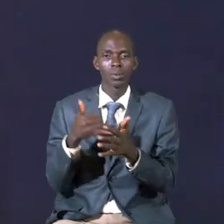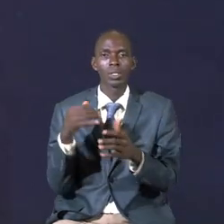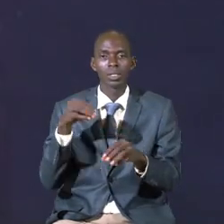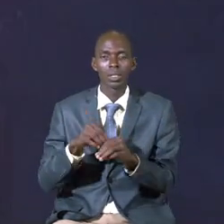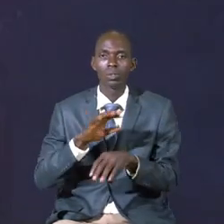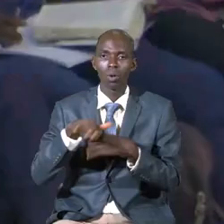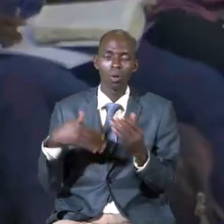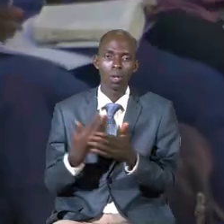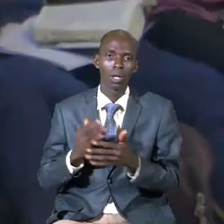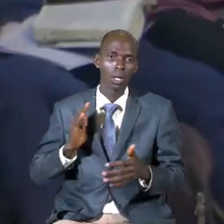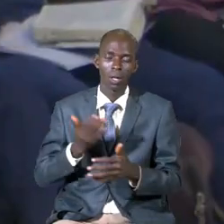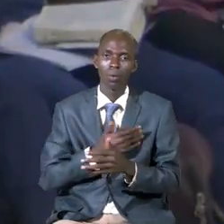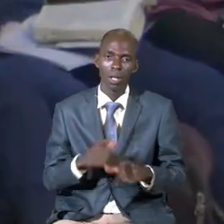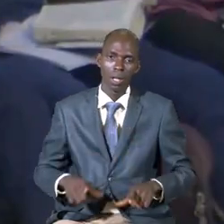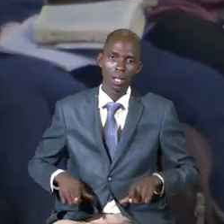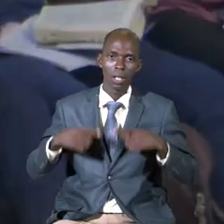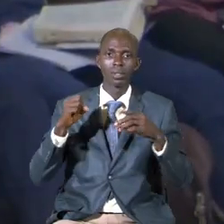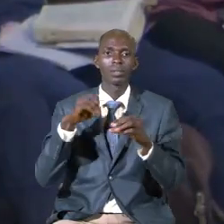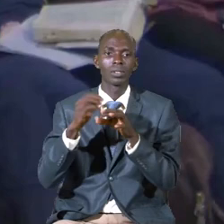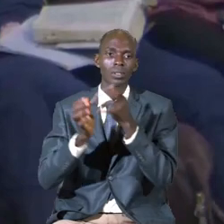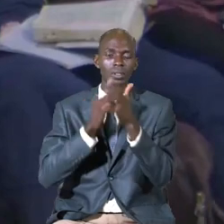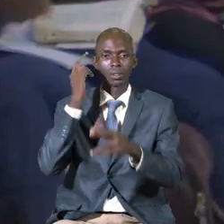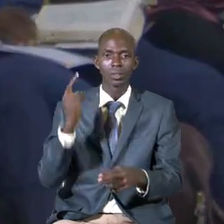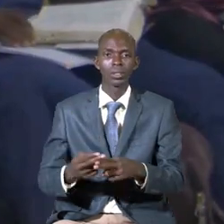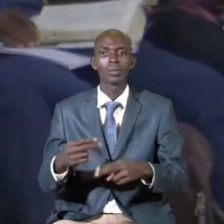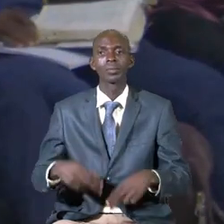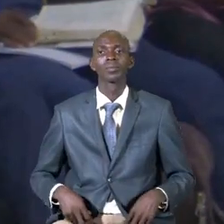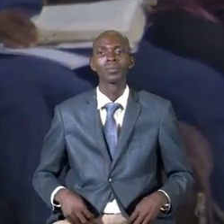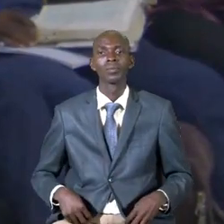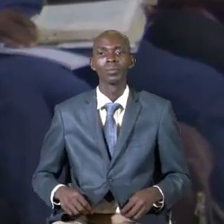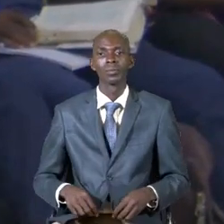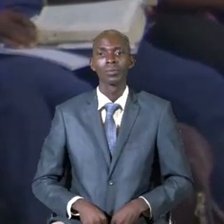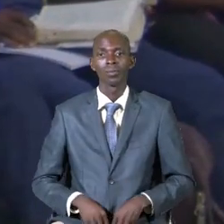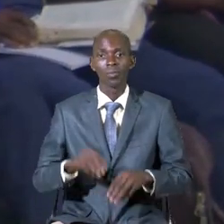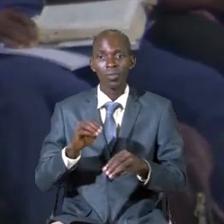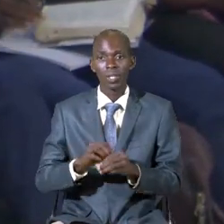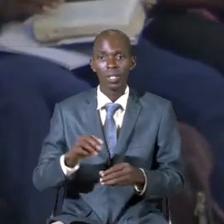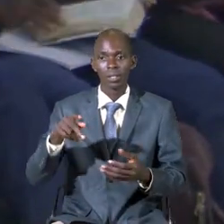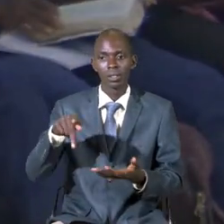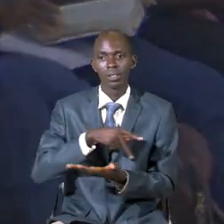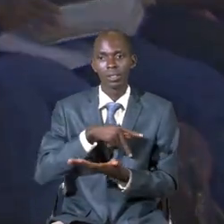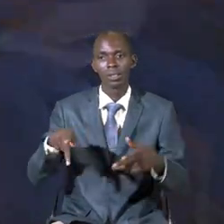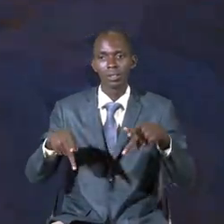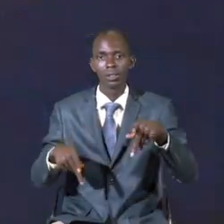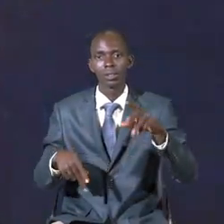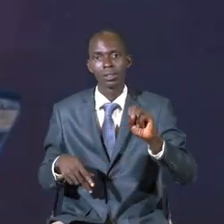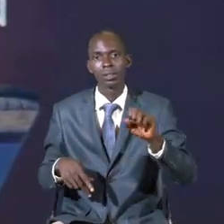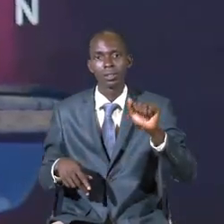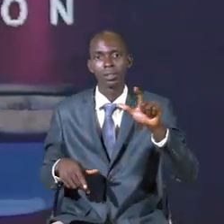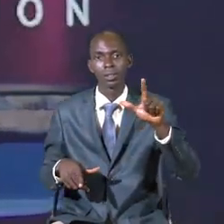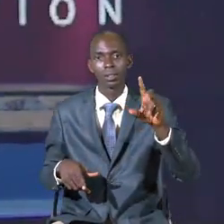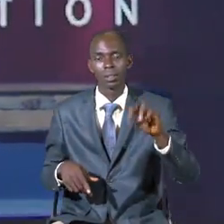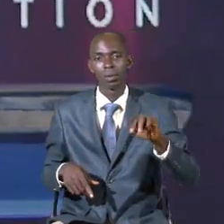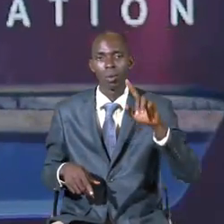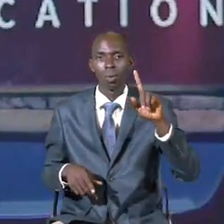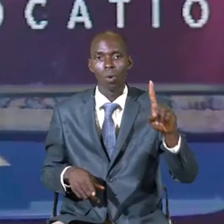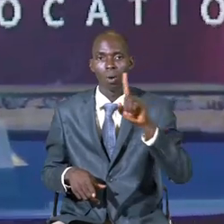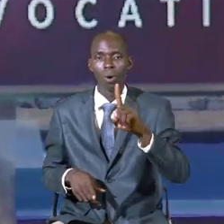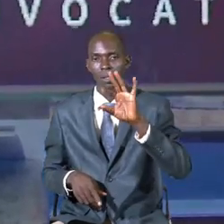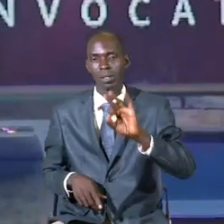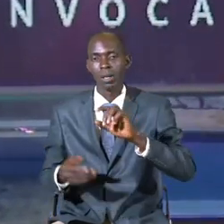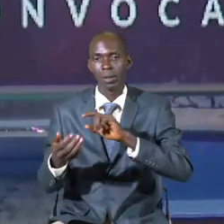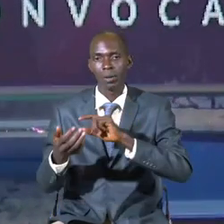lives in jesus name look at psalm 119 verse 30 some